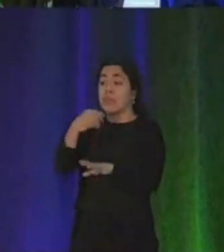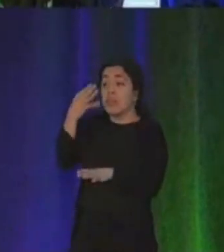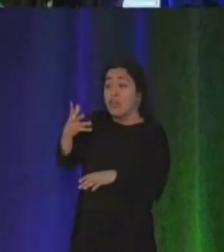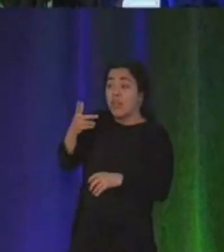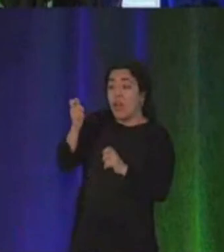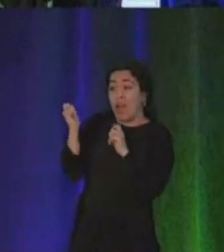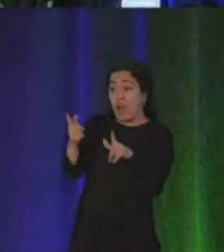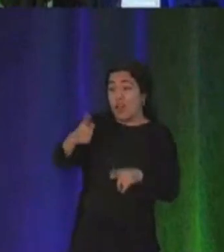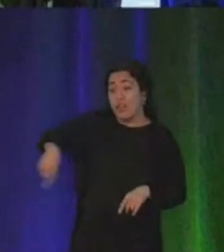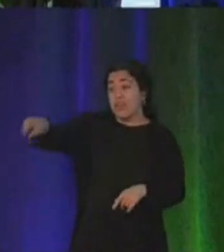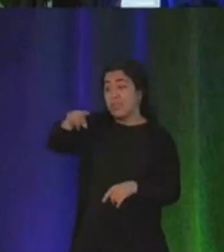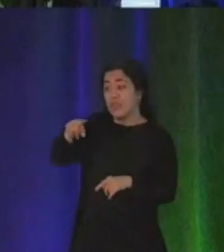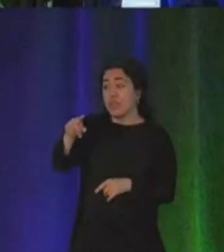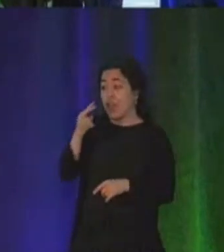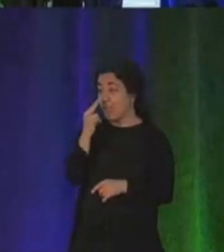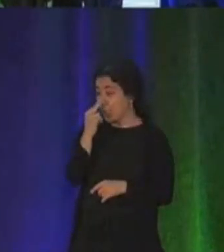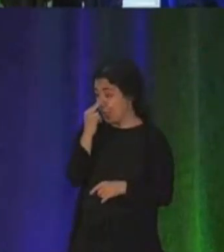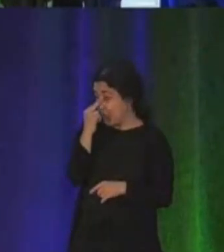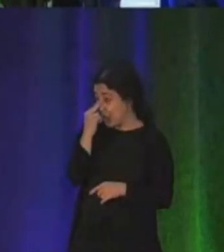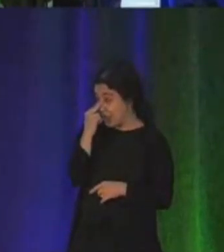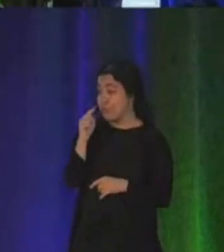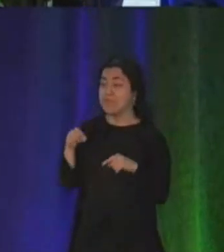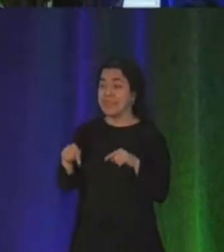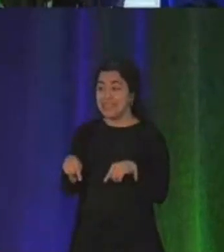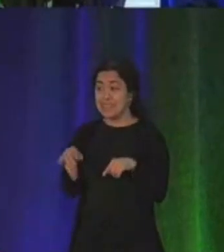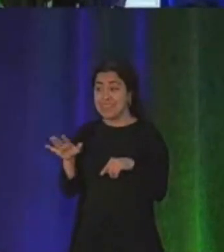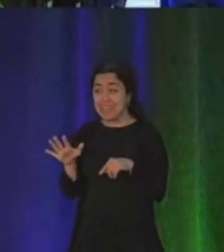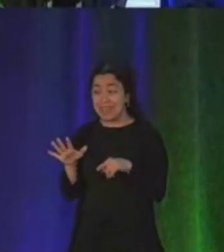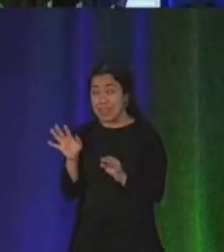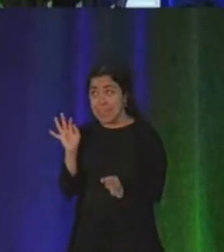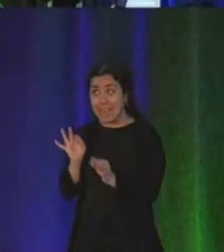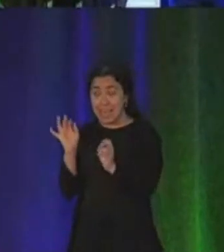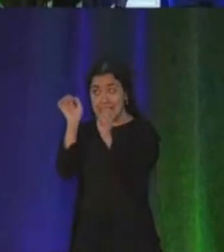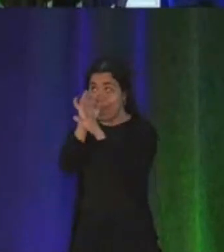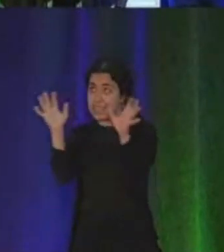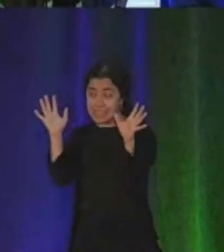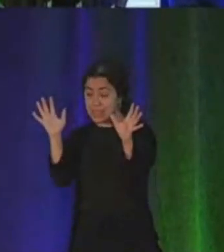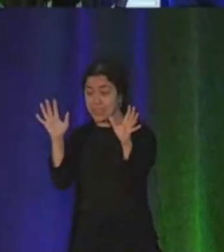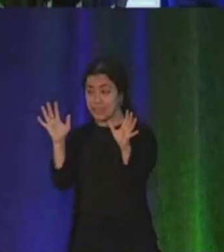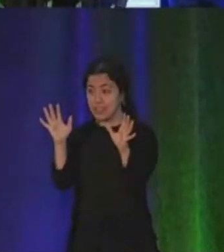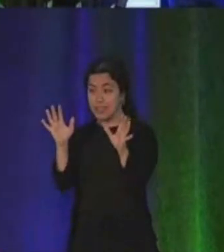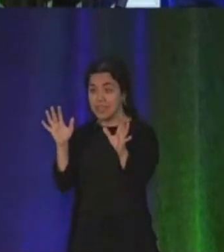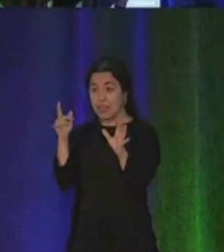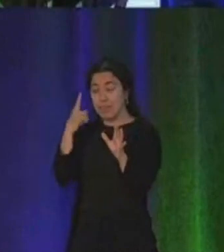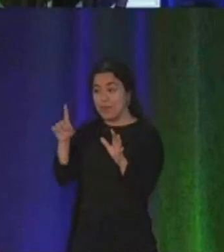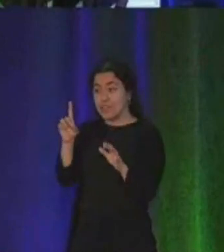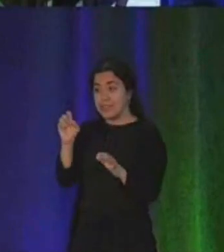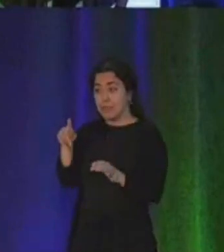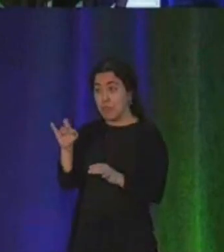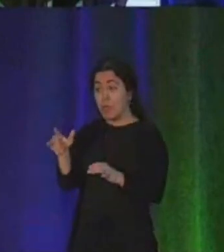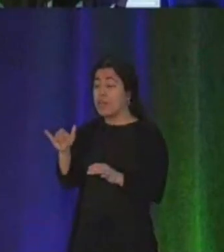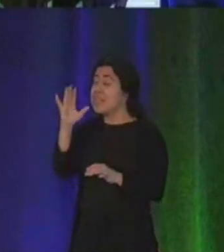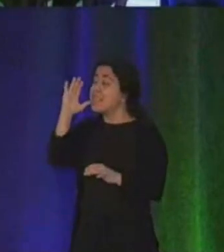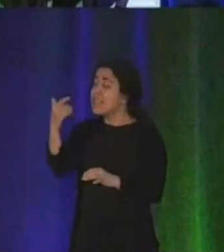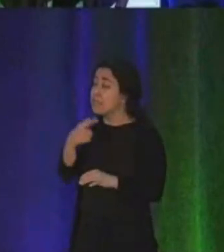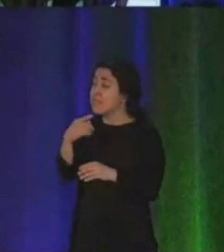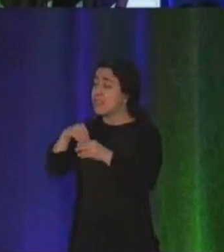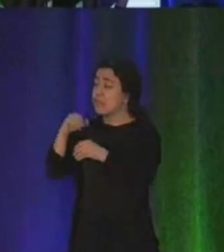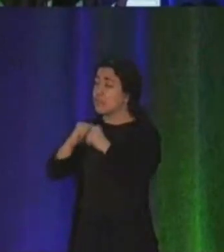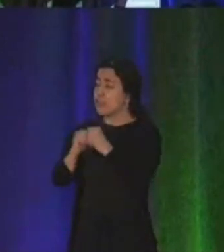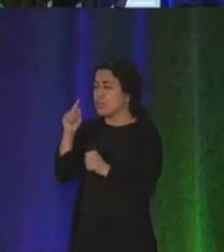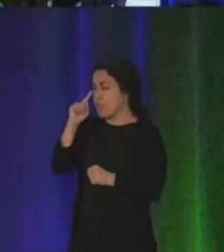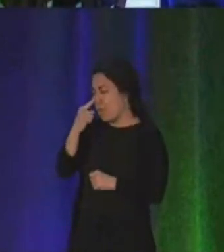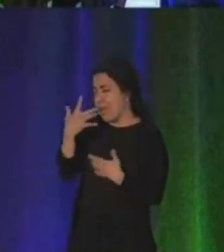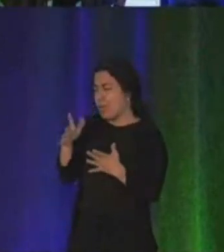room. This is going to be a little bit of an idealized description of how to deploy. Infrastructure is already boring. I don't want to get into